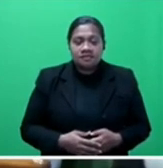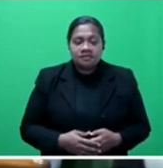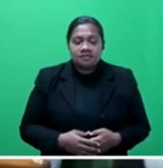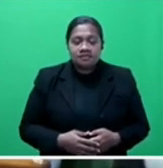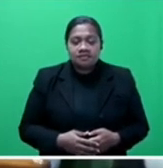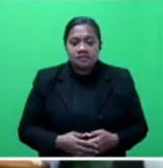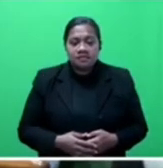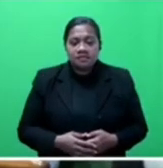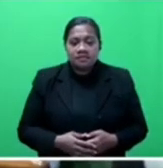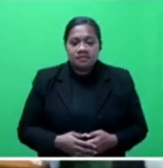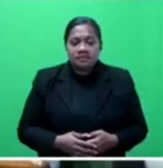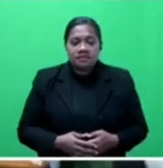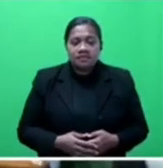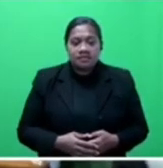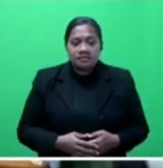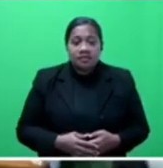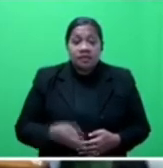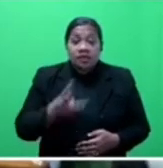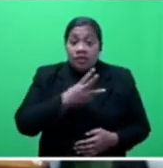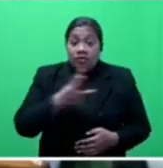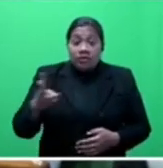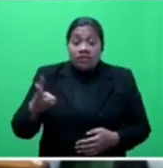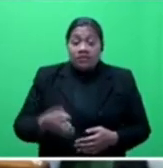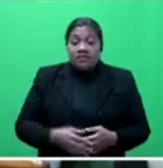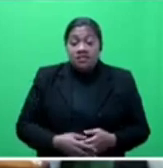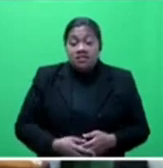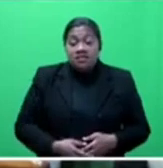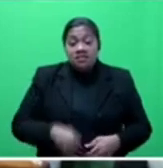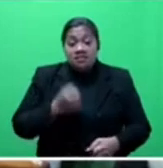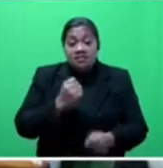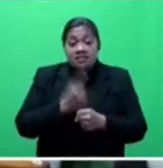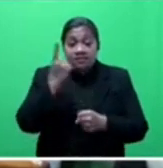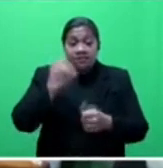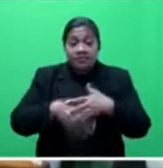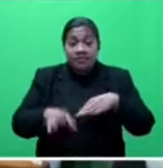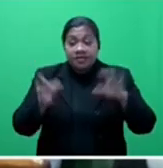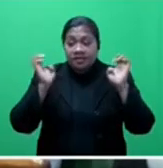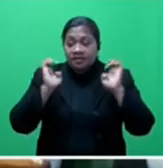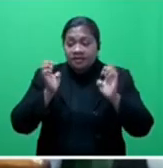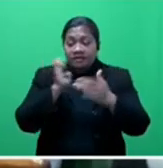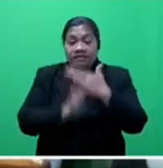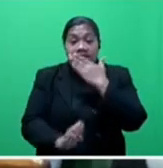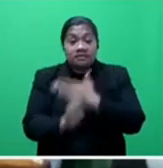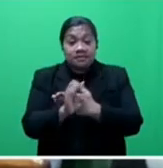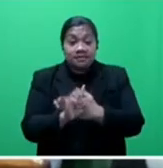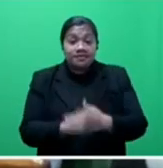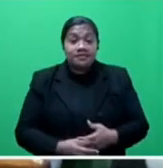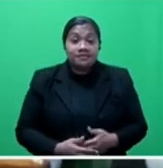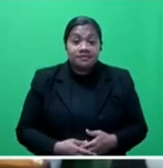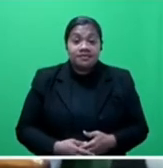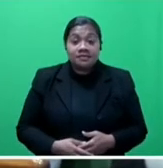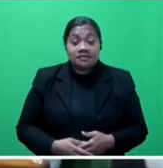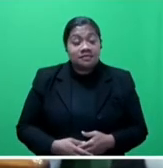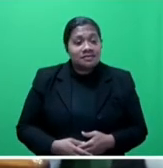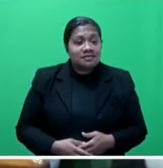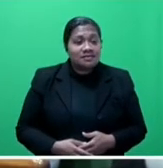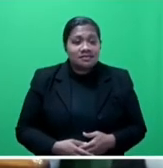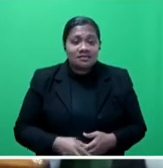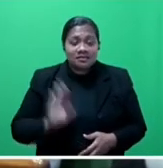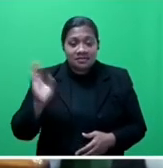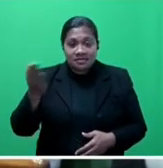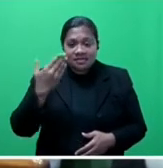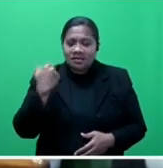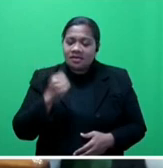The word of God in Ephesians chapter 4, verse 14 guides us that as a result, we are no longer to be